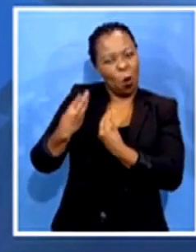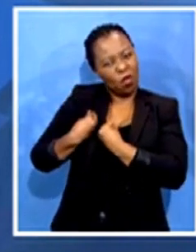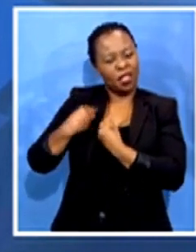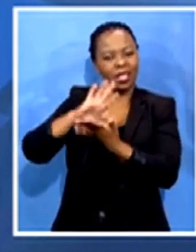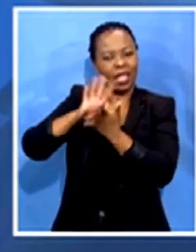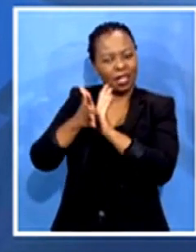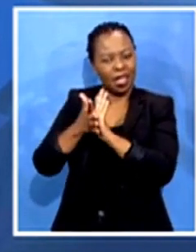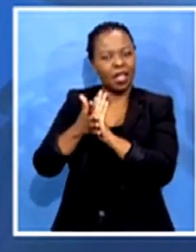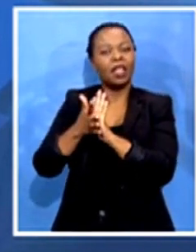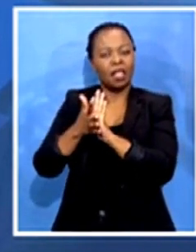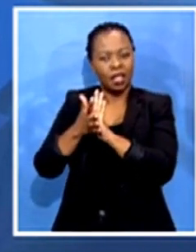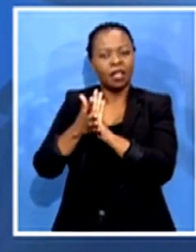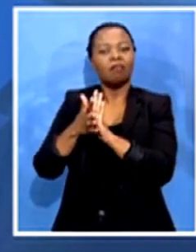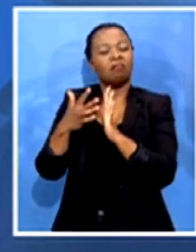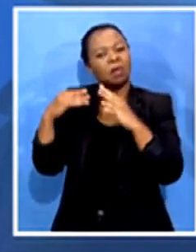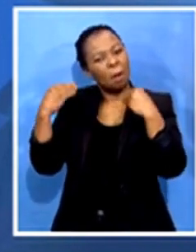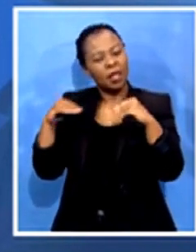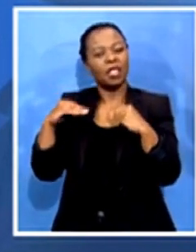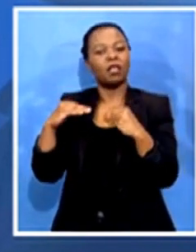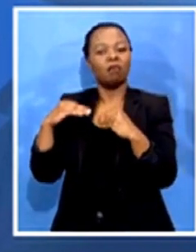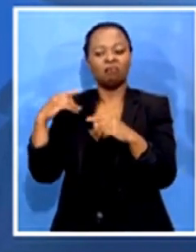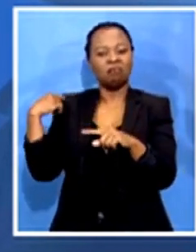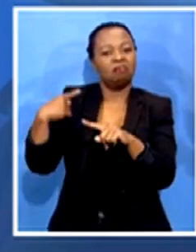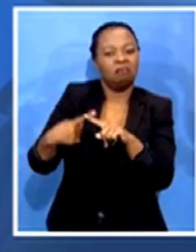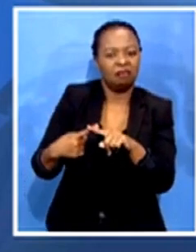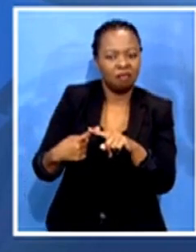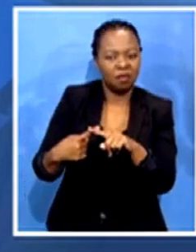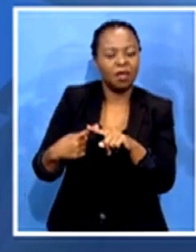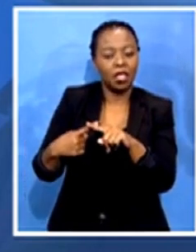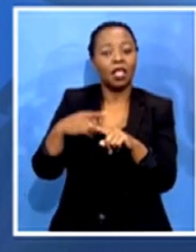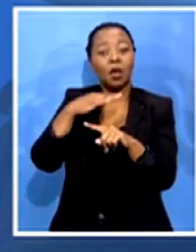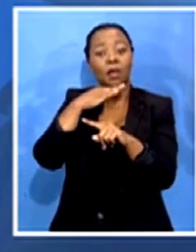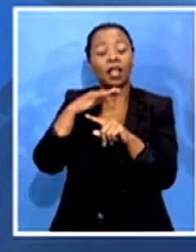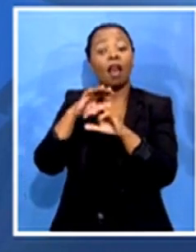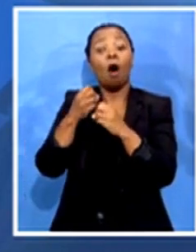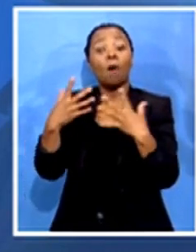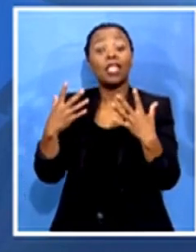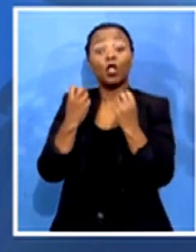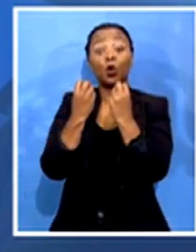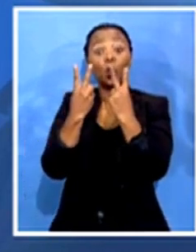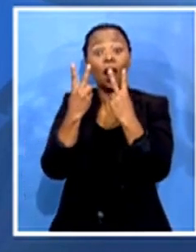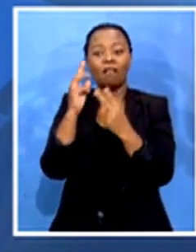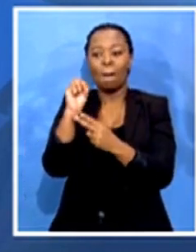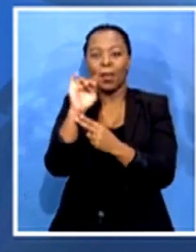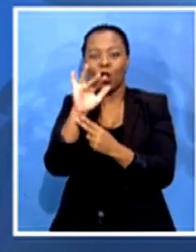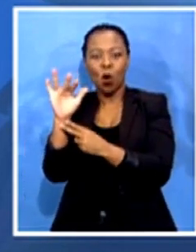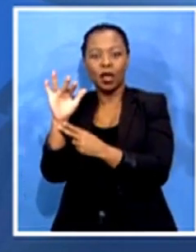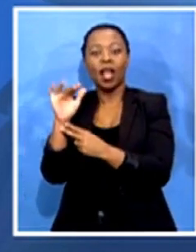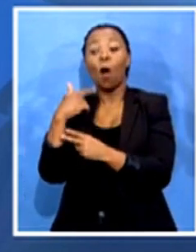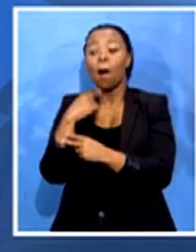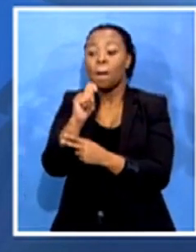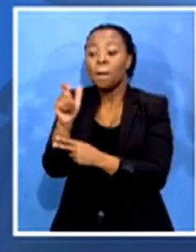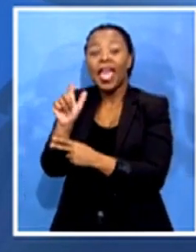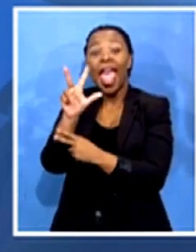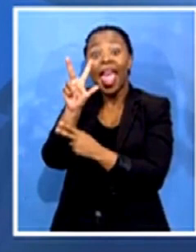time. That is the 12 million clients that we pay the 80 million grants. Those are clients that have been